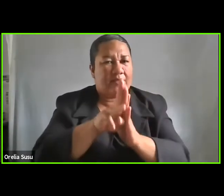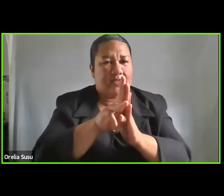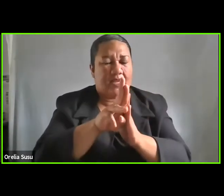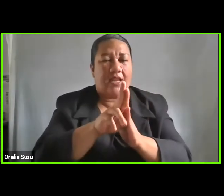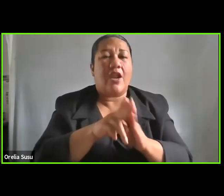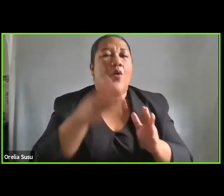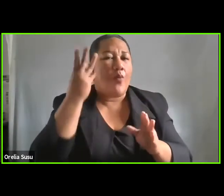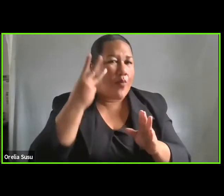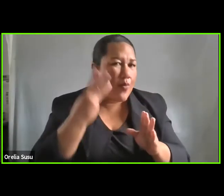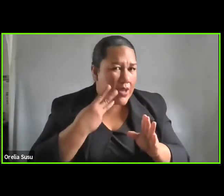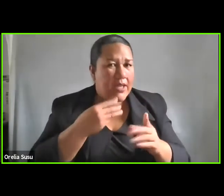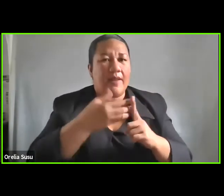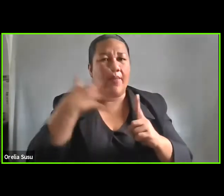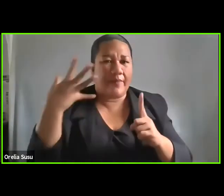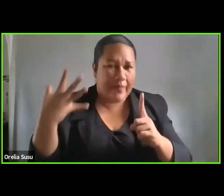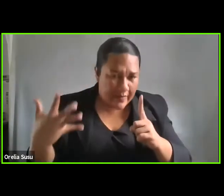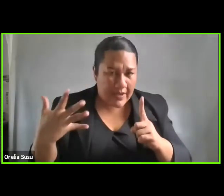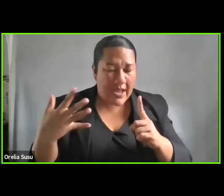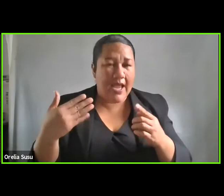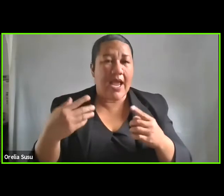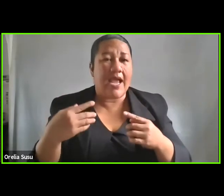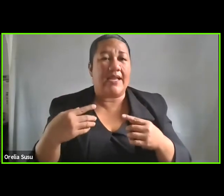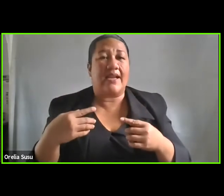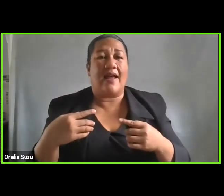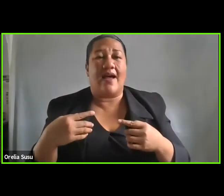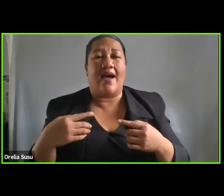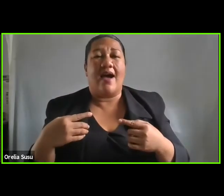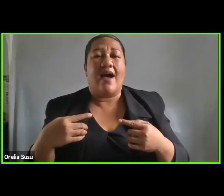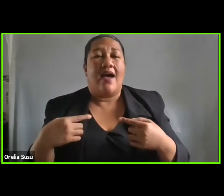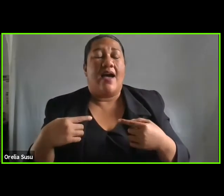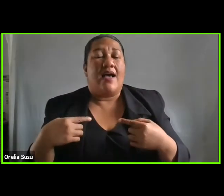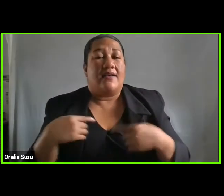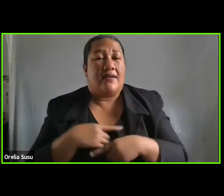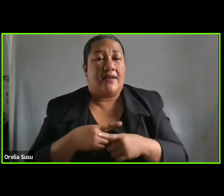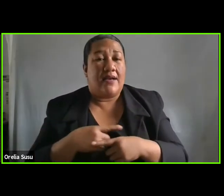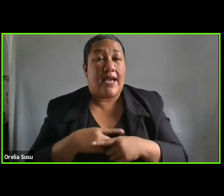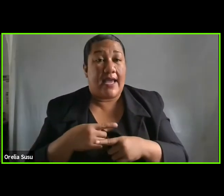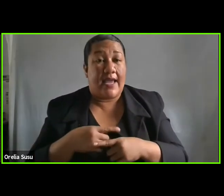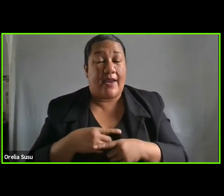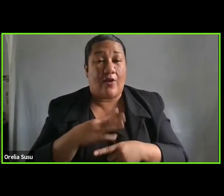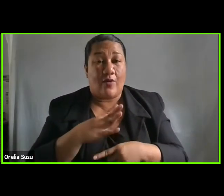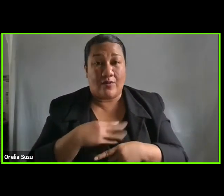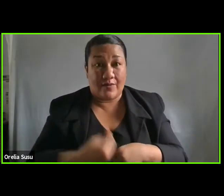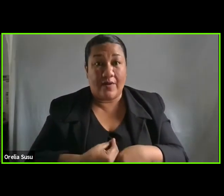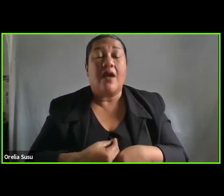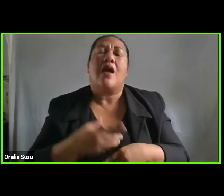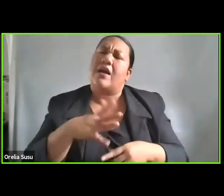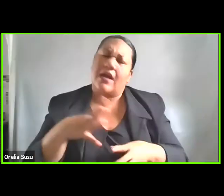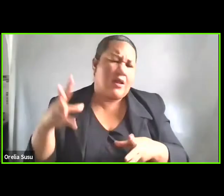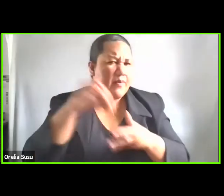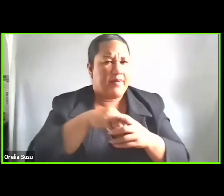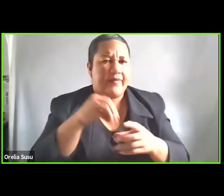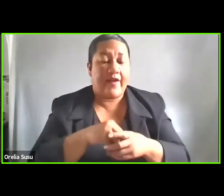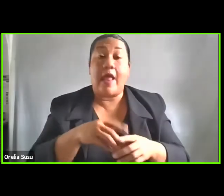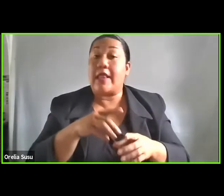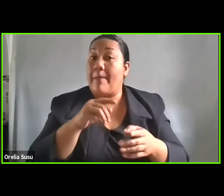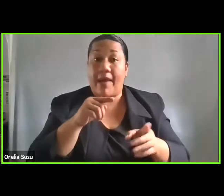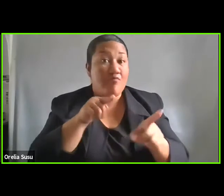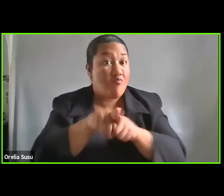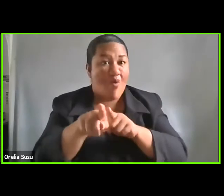lbt and gender non-confirming people are typically more likely to be negatively affected by the the impacts of